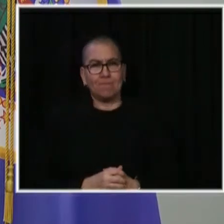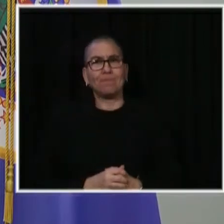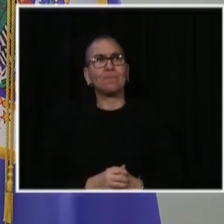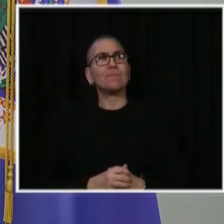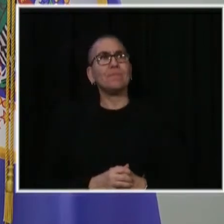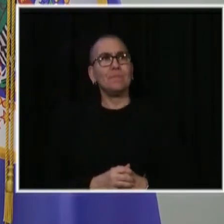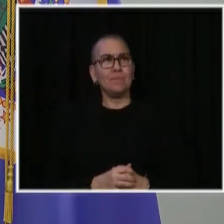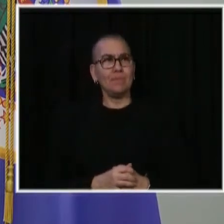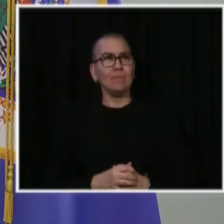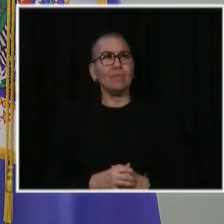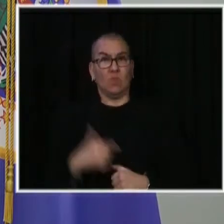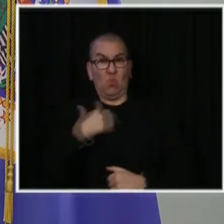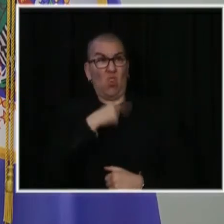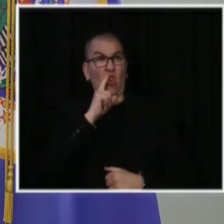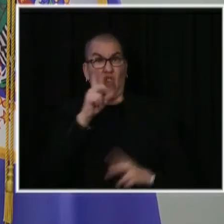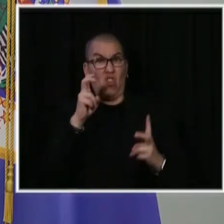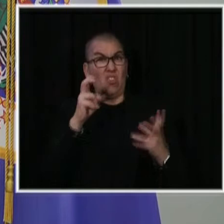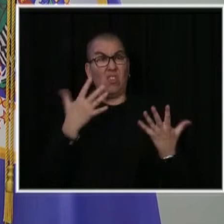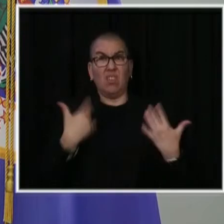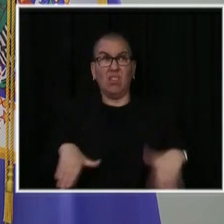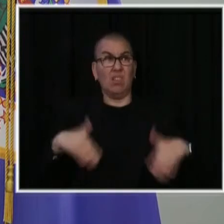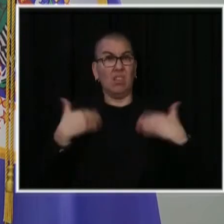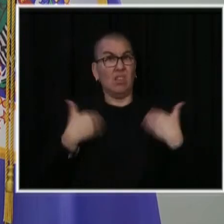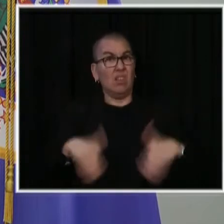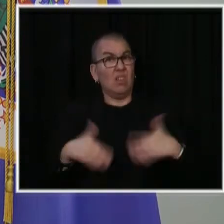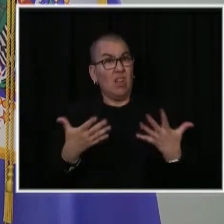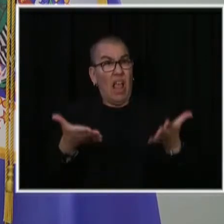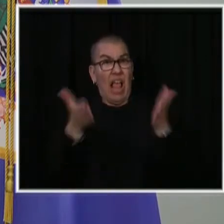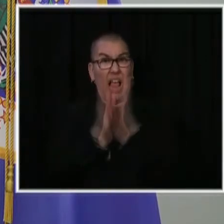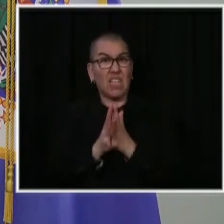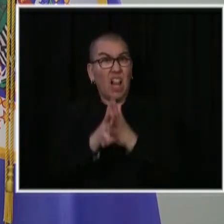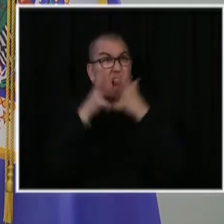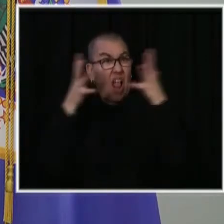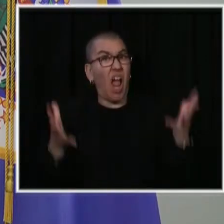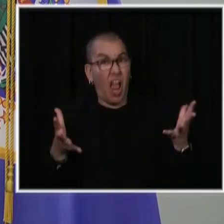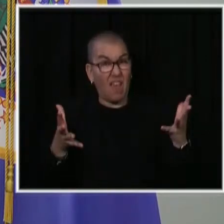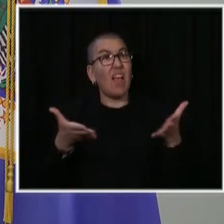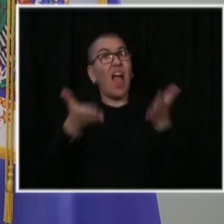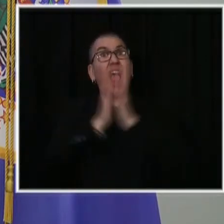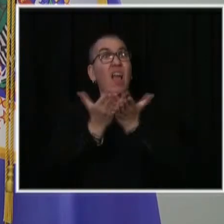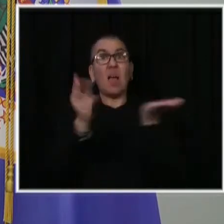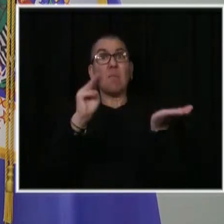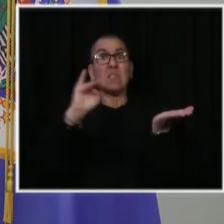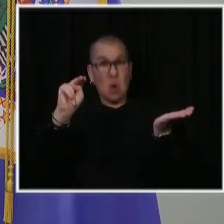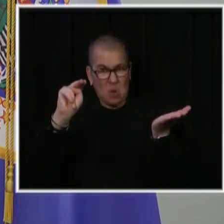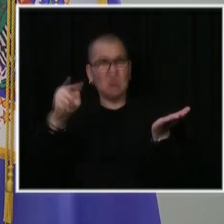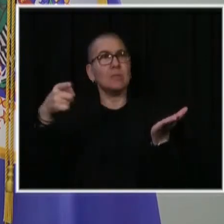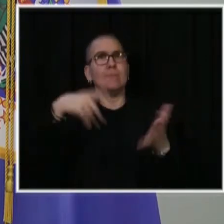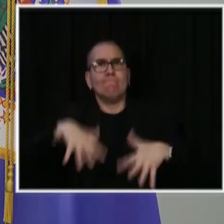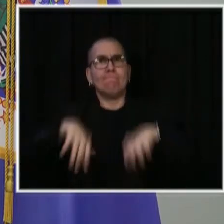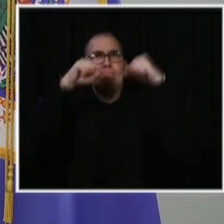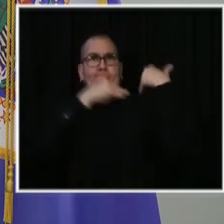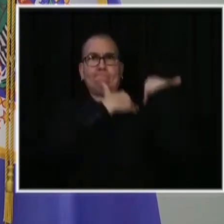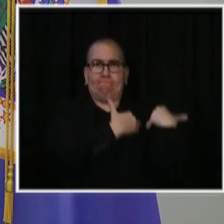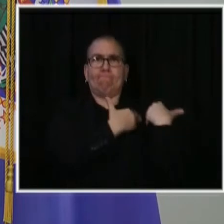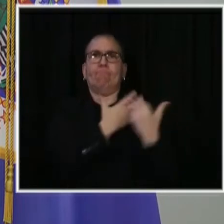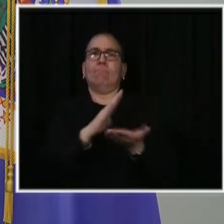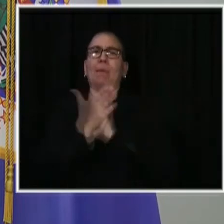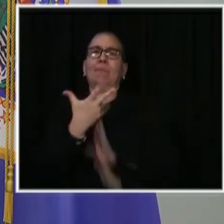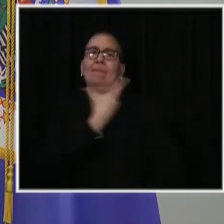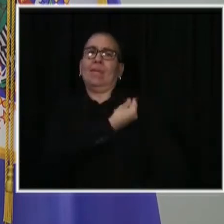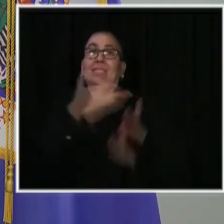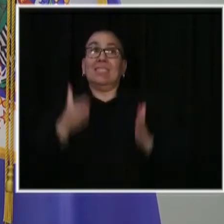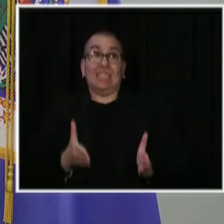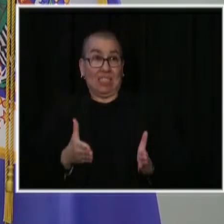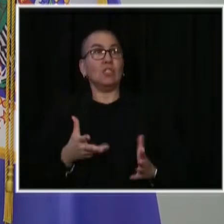most importantly, we've asked for help in getting Minnesotans and Minnesota workers vaccinated, which is the most important thing moving forward as well to get